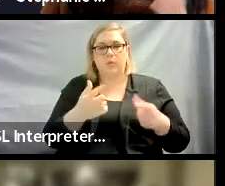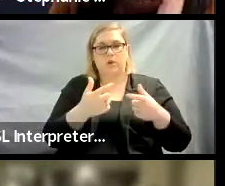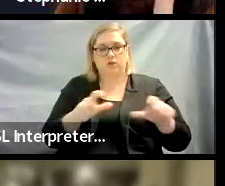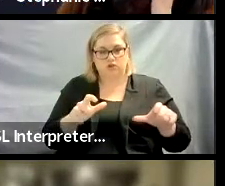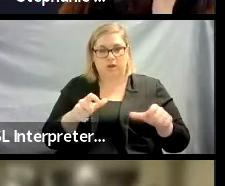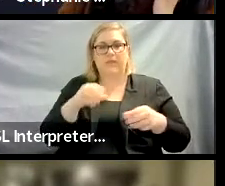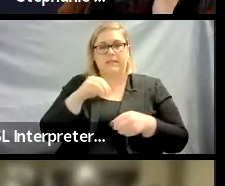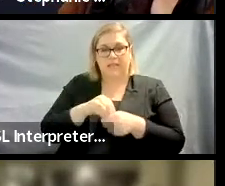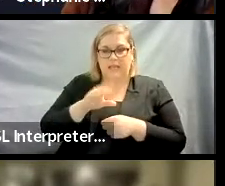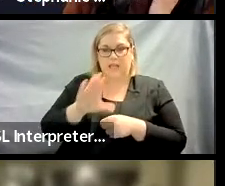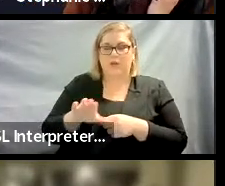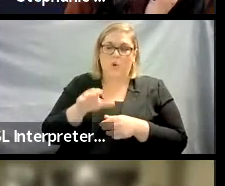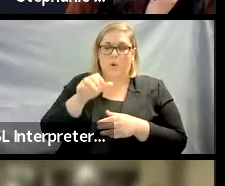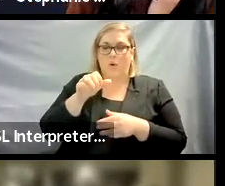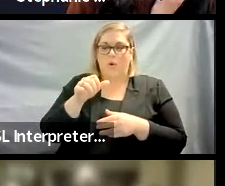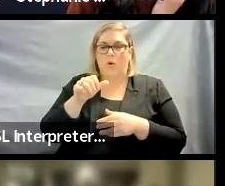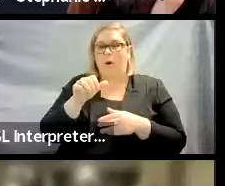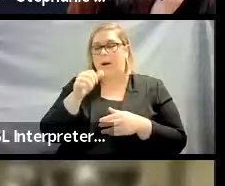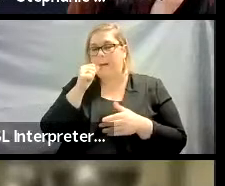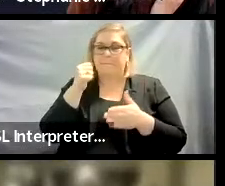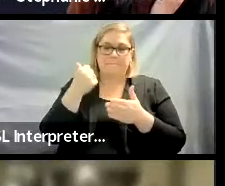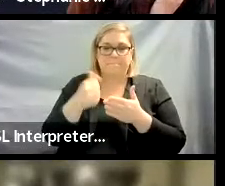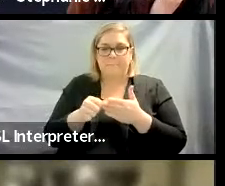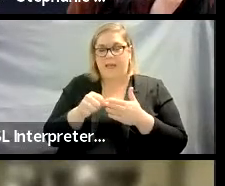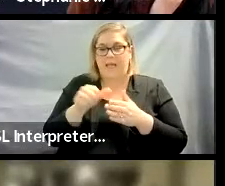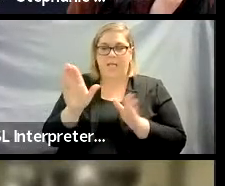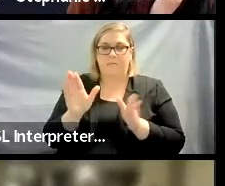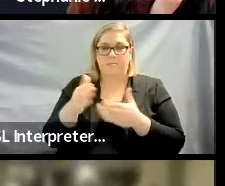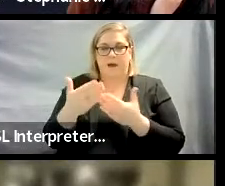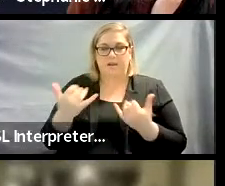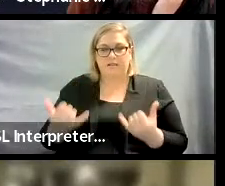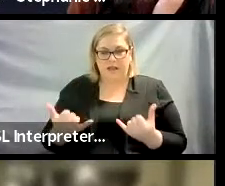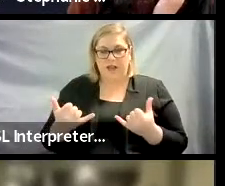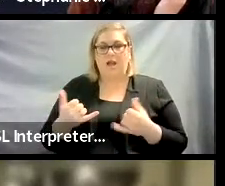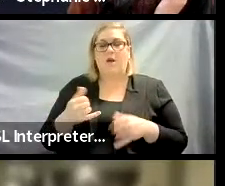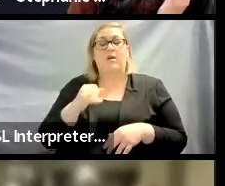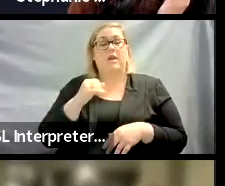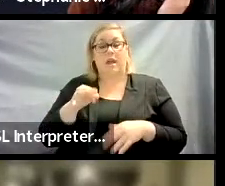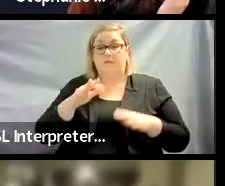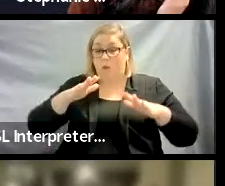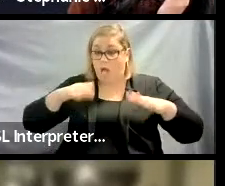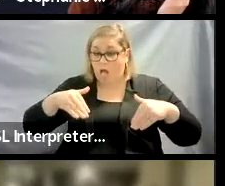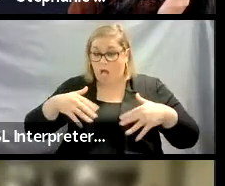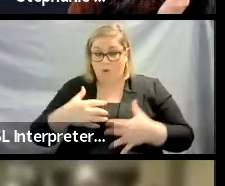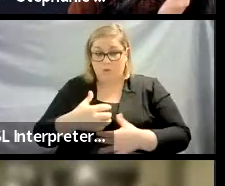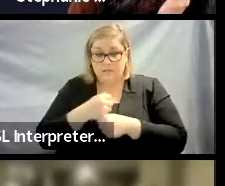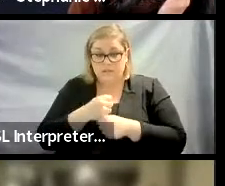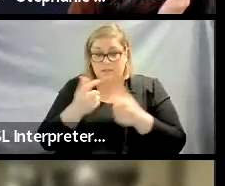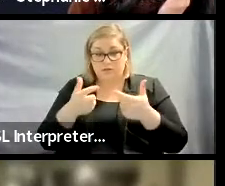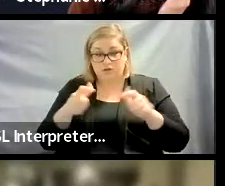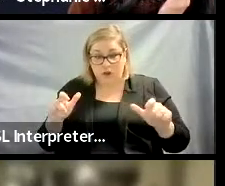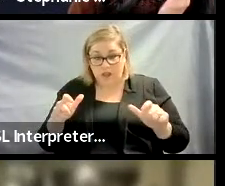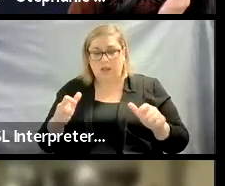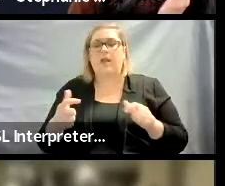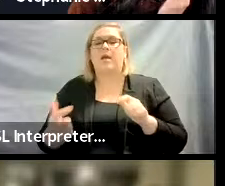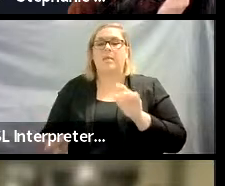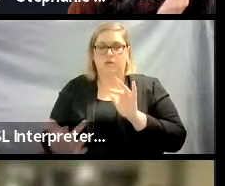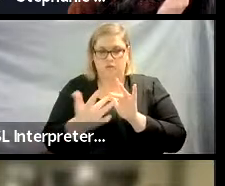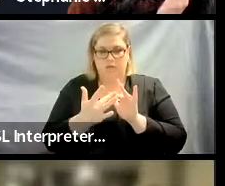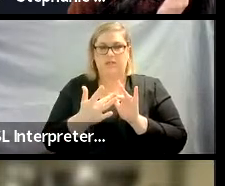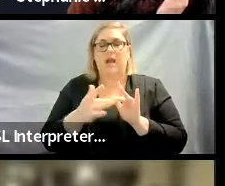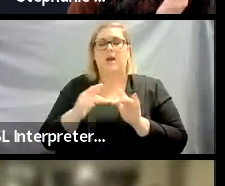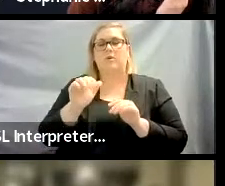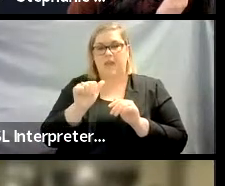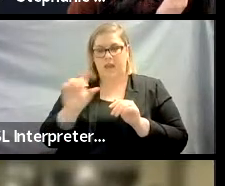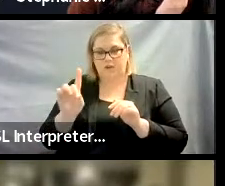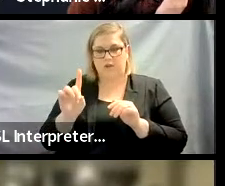your inbox and your snail mail now. If you have not received one, please do reach out to the Air District, who